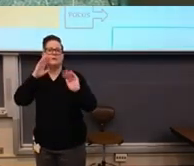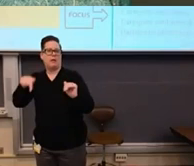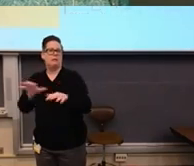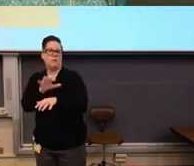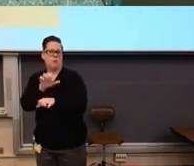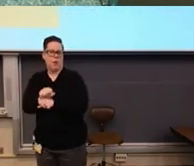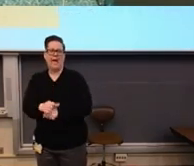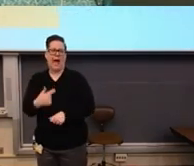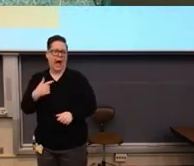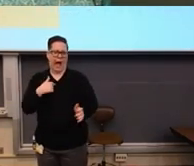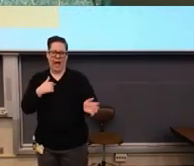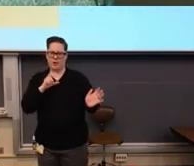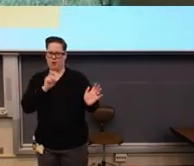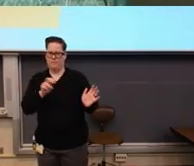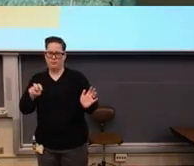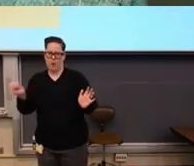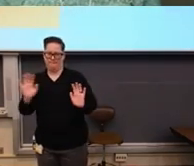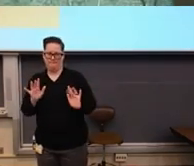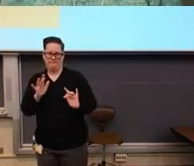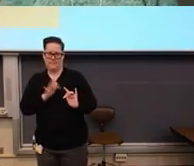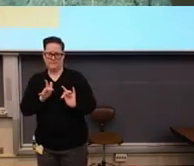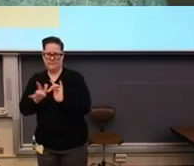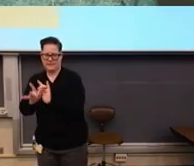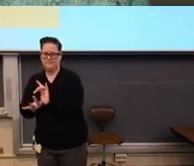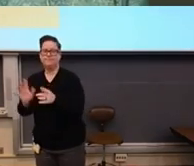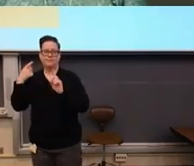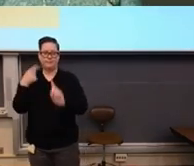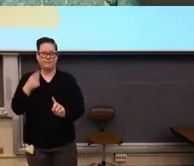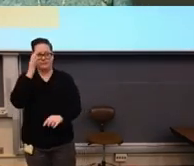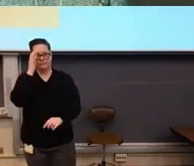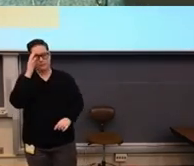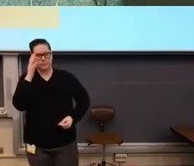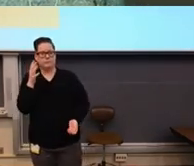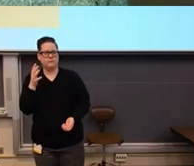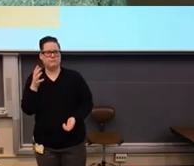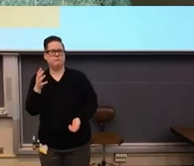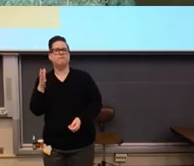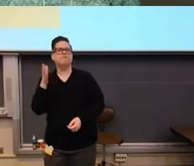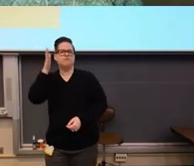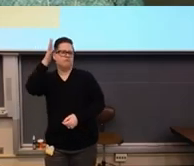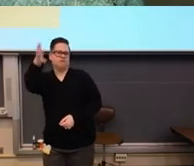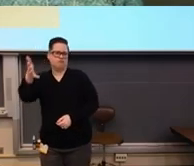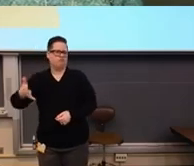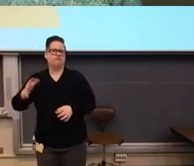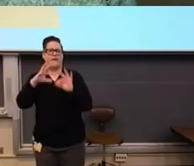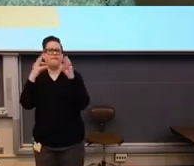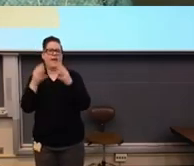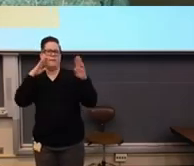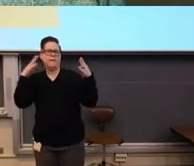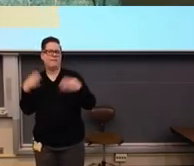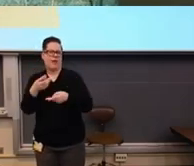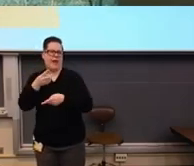going to just skip through this and say, so what are prospects for family-framed care? Well, right now, often pretty